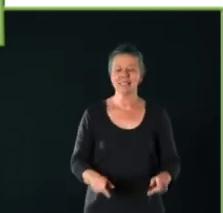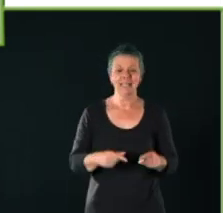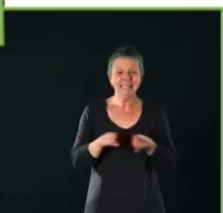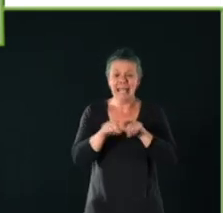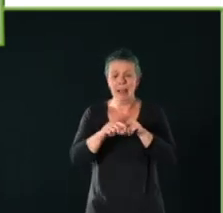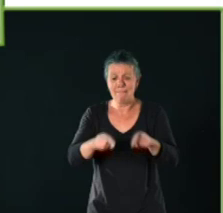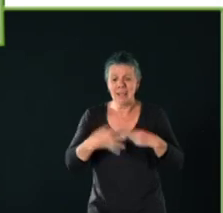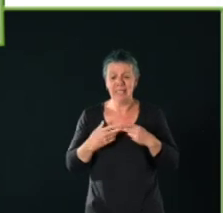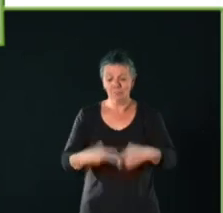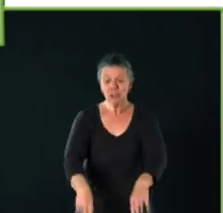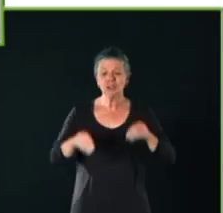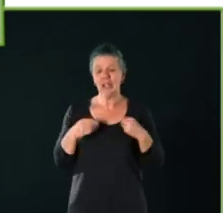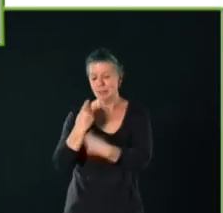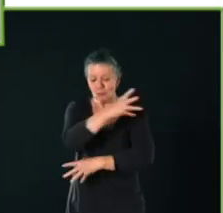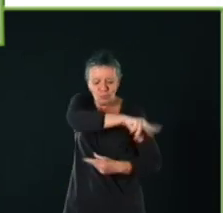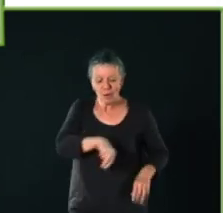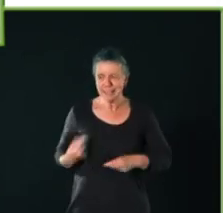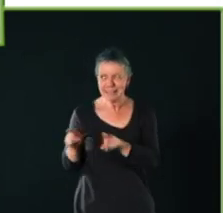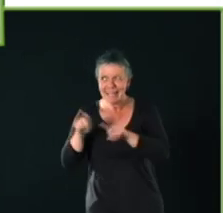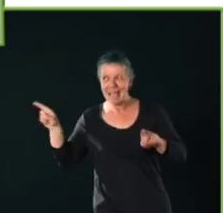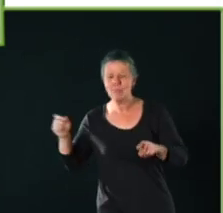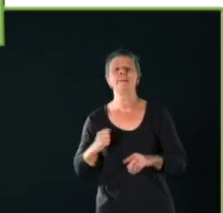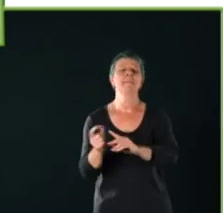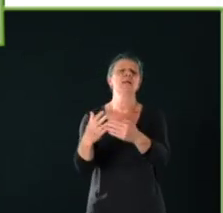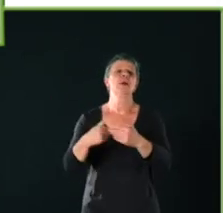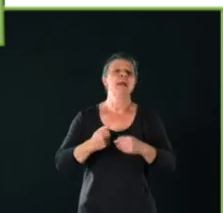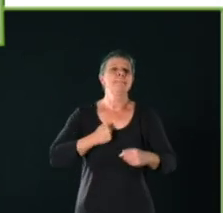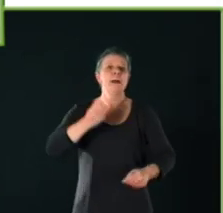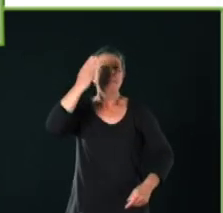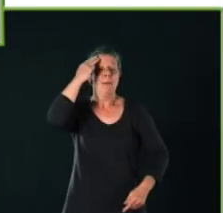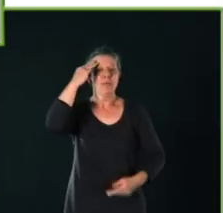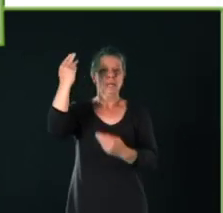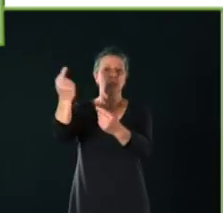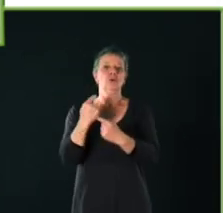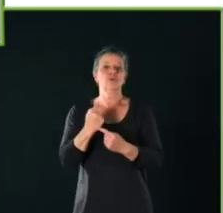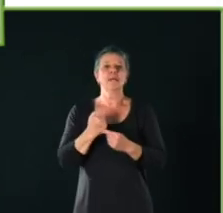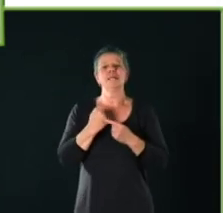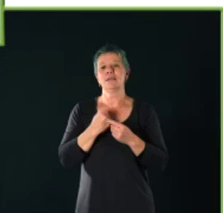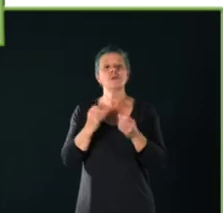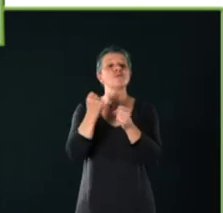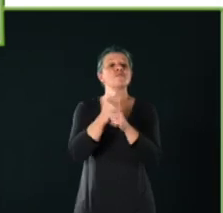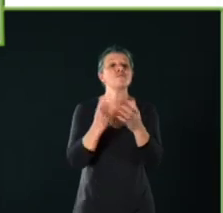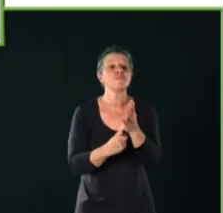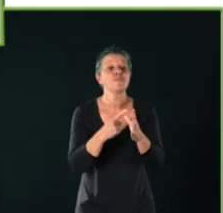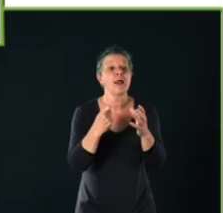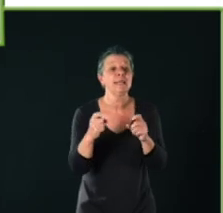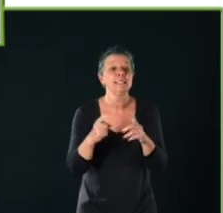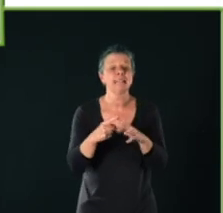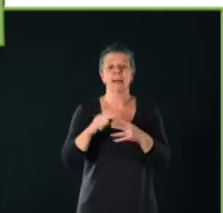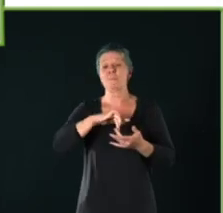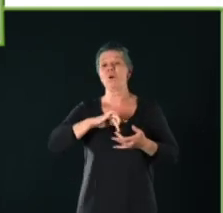in sheets and imagine I was her. But my mother is an elegant lady, and she taught me grace and poise, though I rarely use